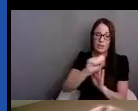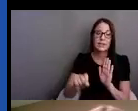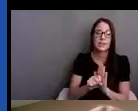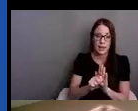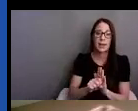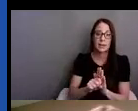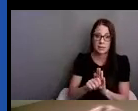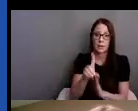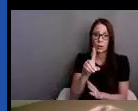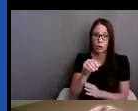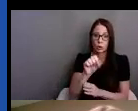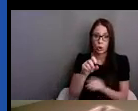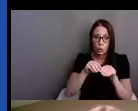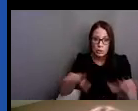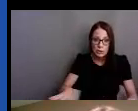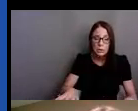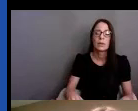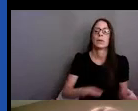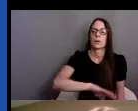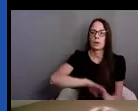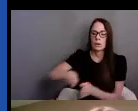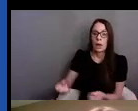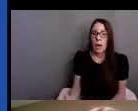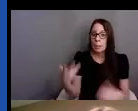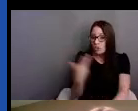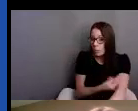as far as what we've administered,